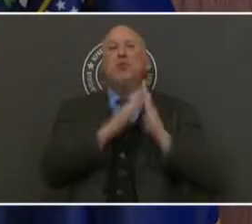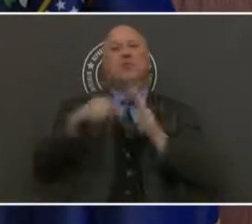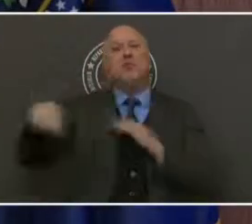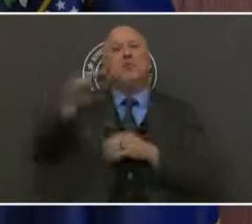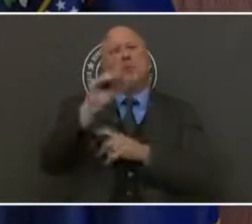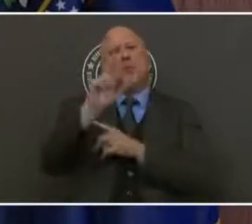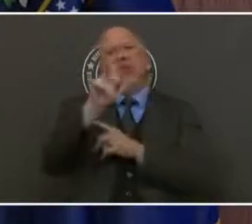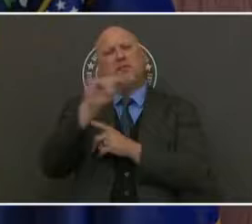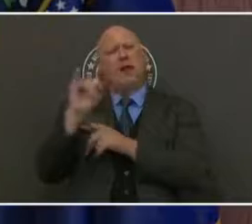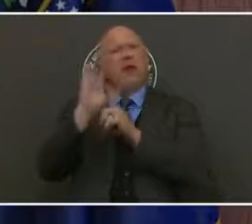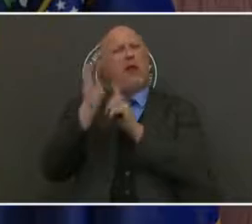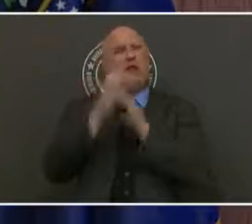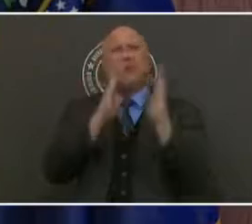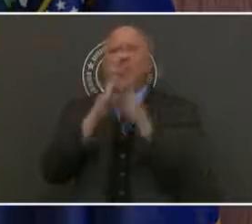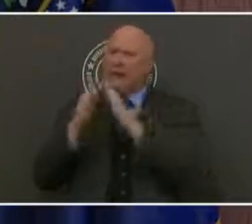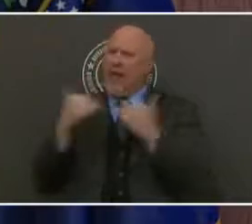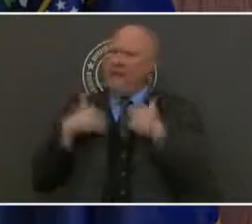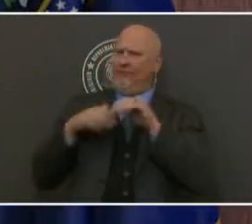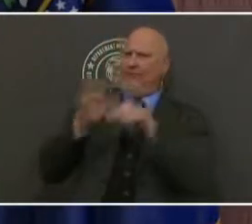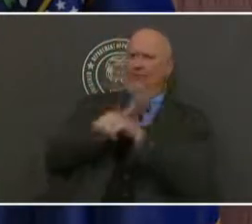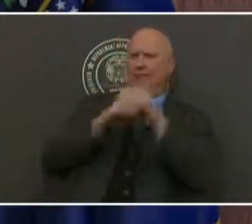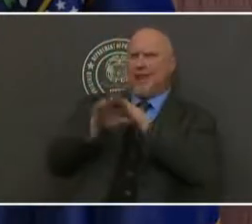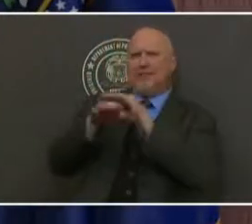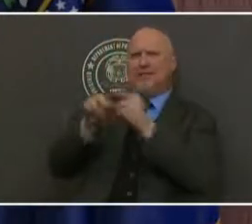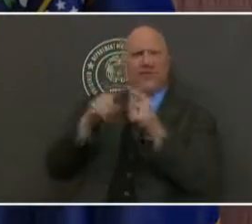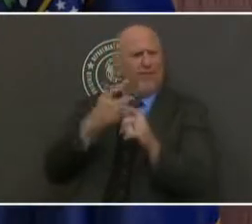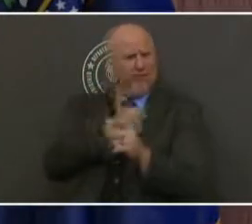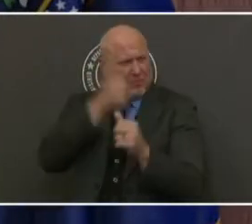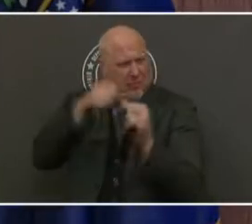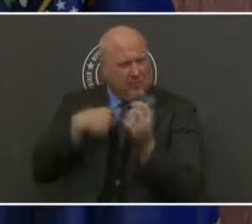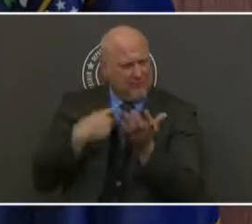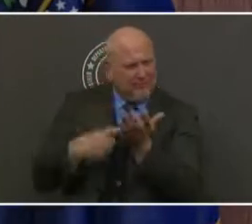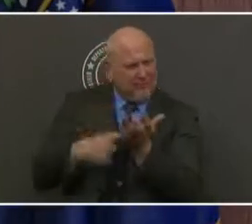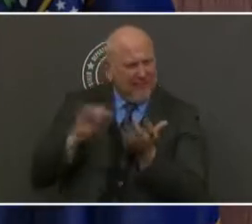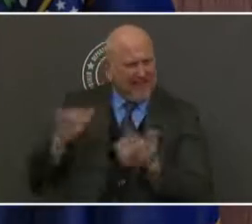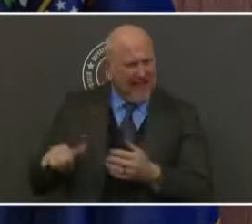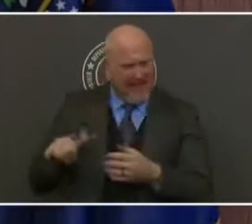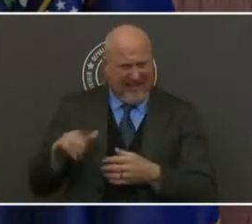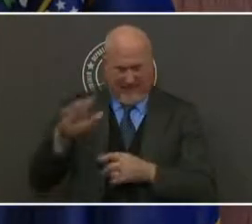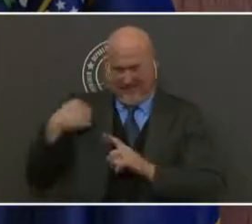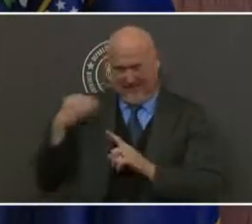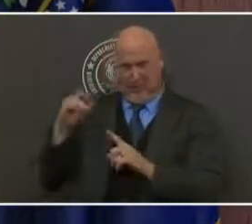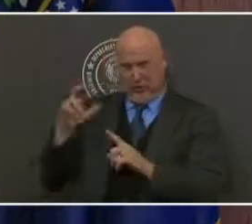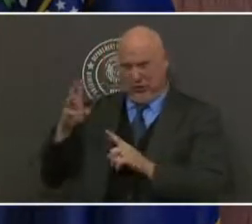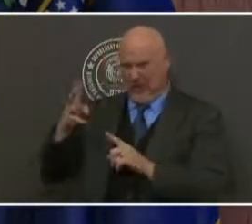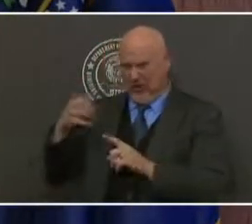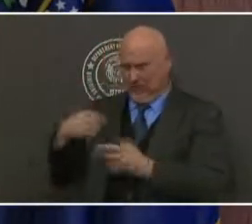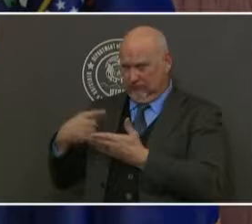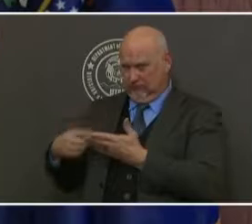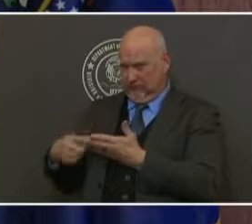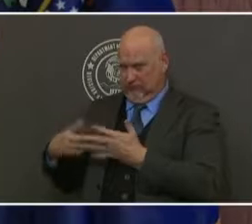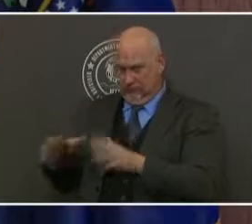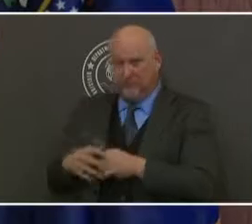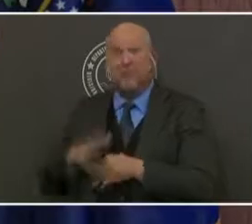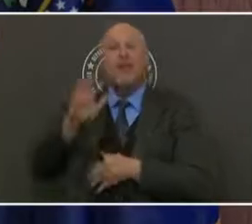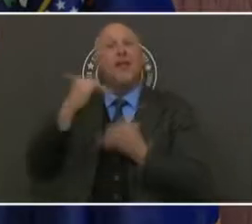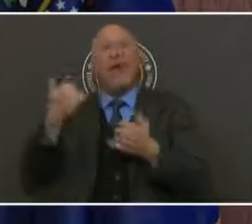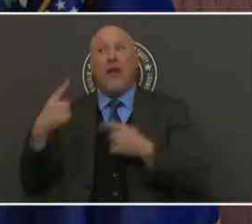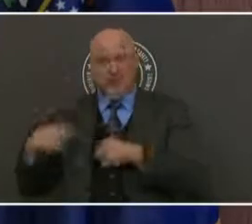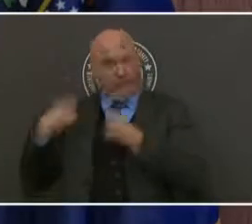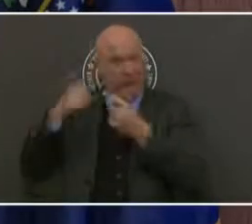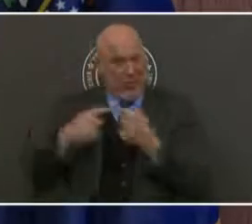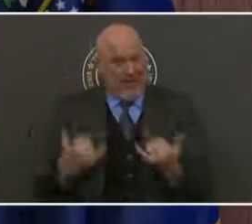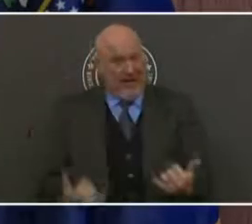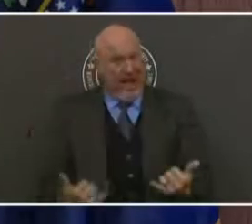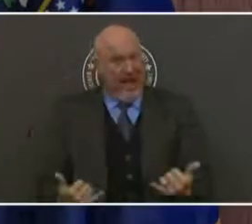there. I'm pleased to report that since March 4th, we have been successful in closing those gaps. Now,